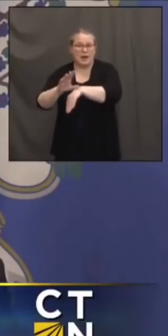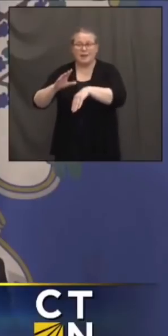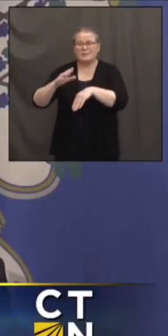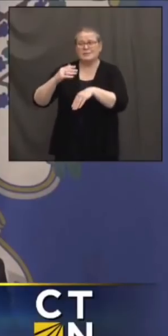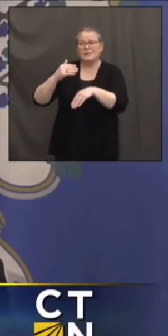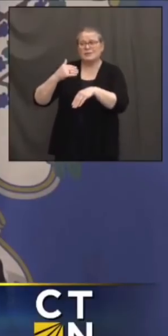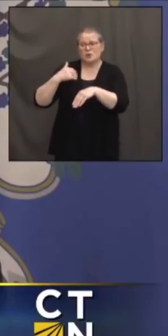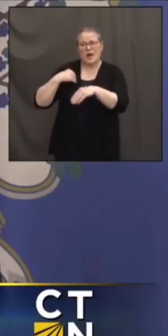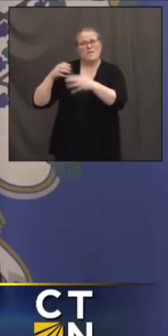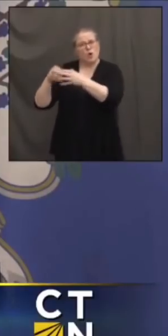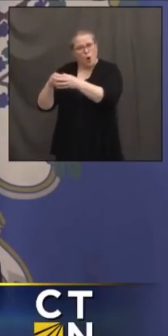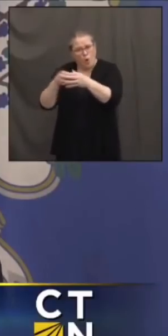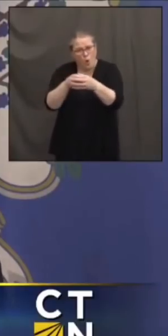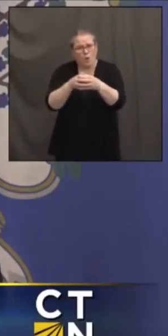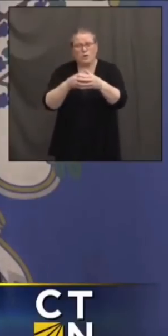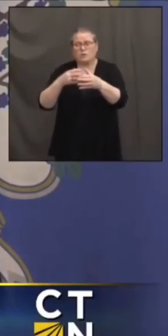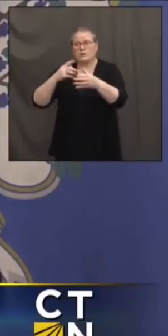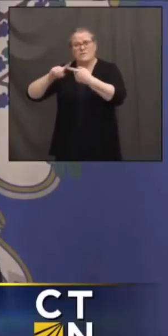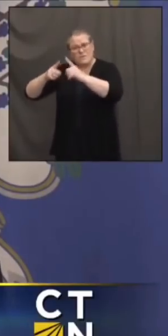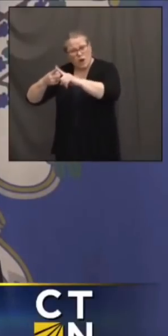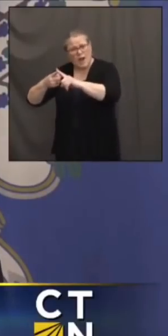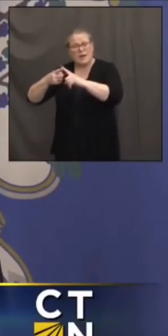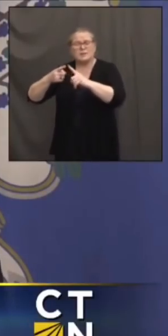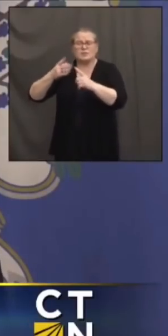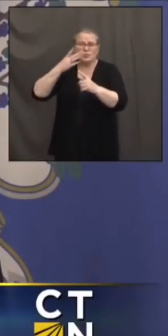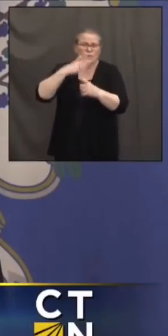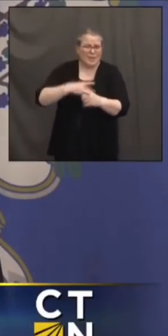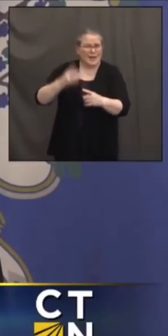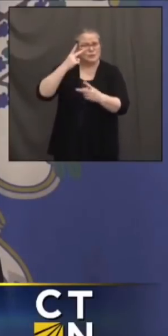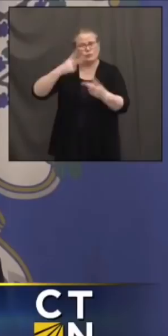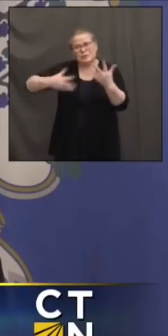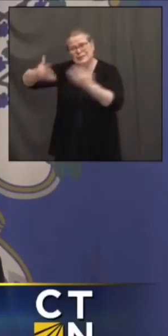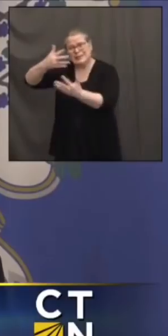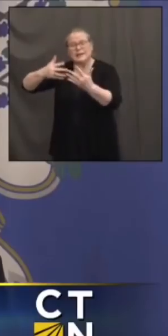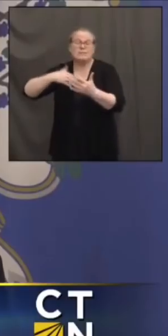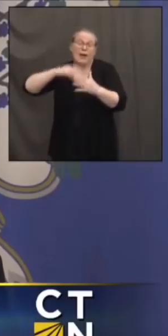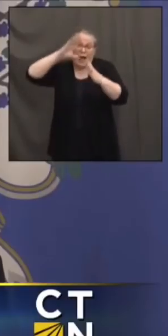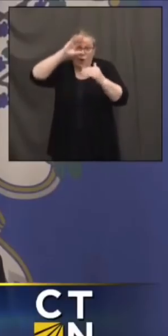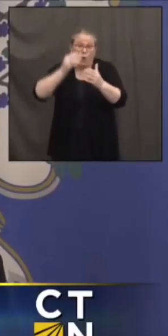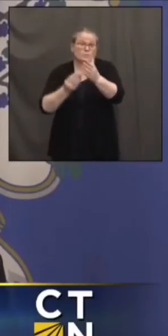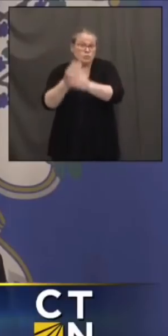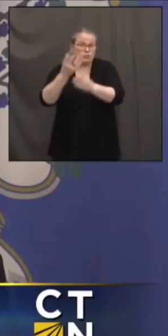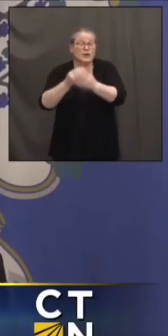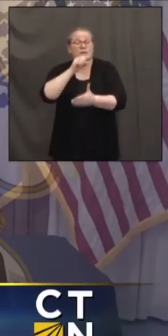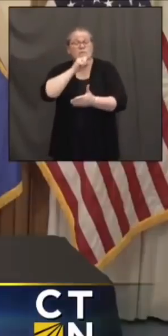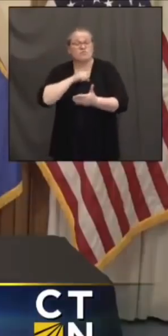spring. But let us watch the numbers just a little bit more carefully and get back to you within a week.